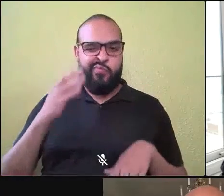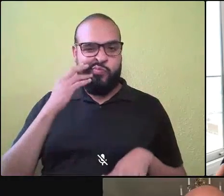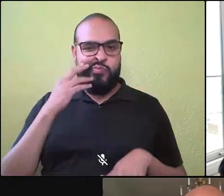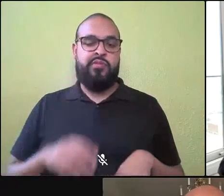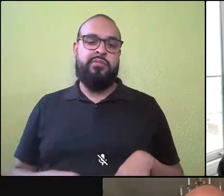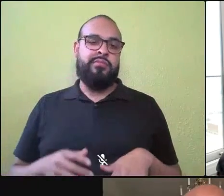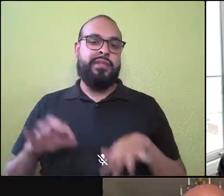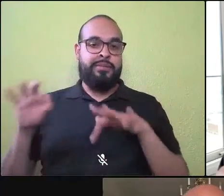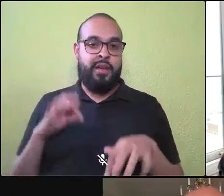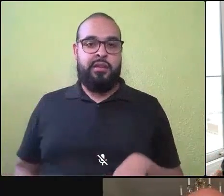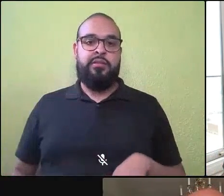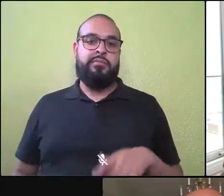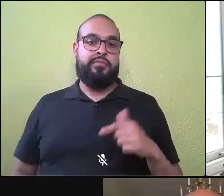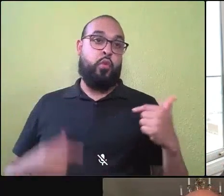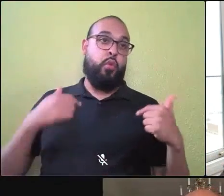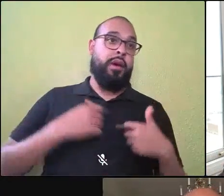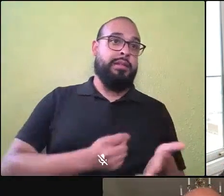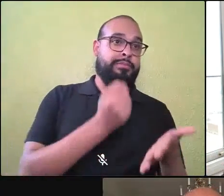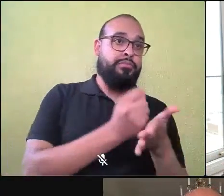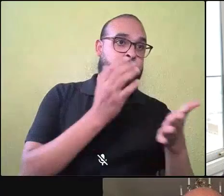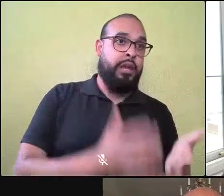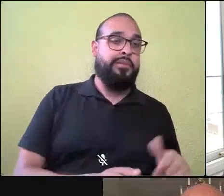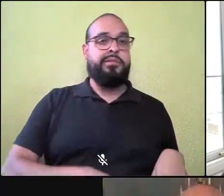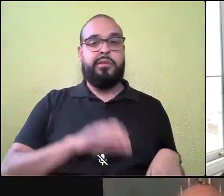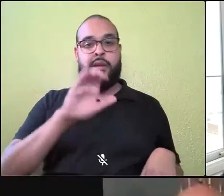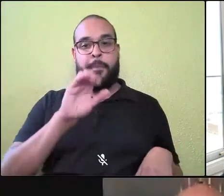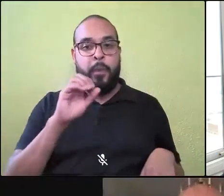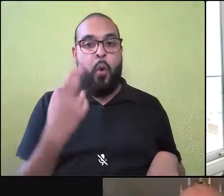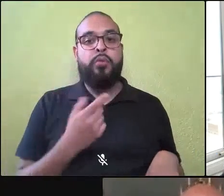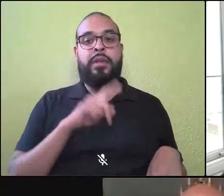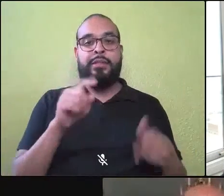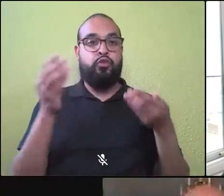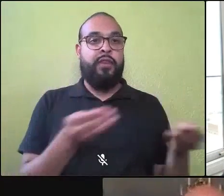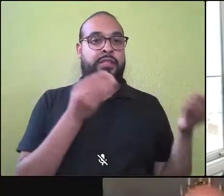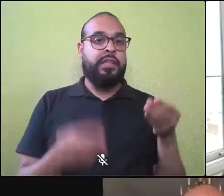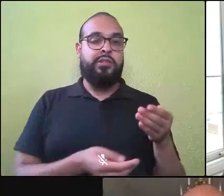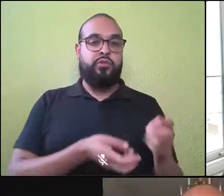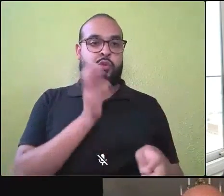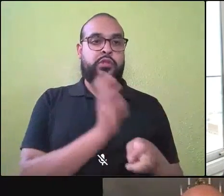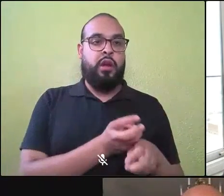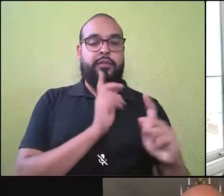a coach, I'm a therapist, so I got to be a facilitator to some of these hard conversations.